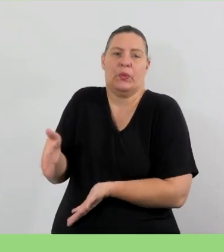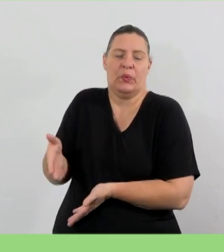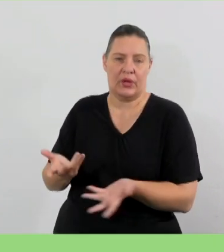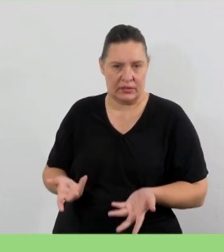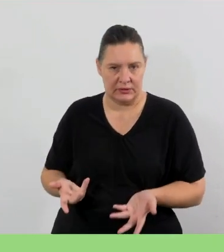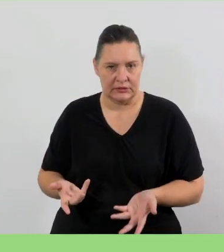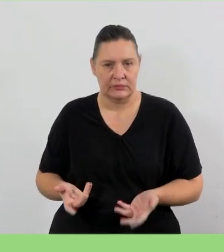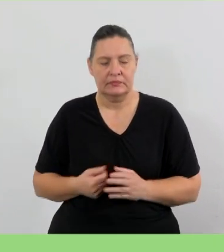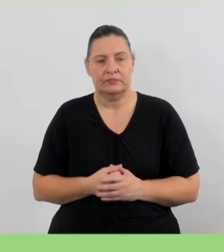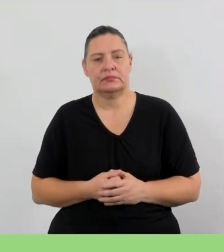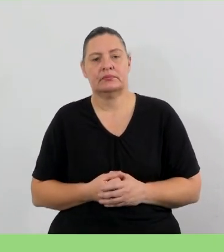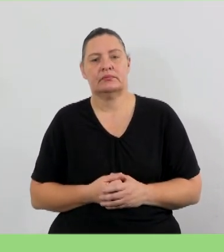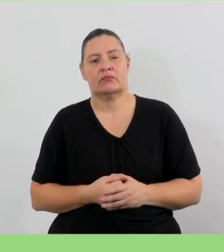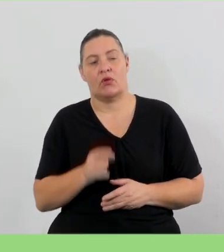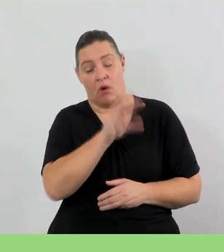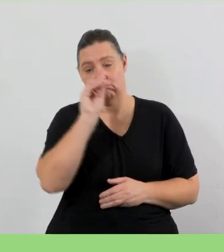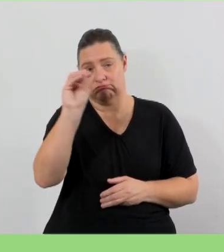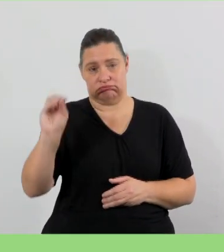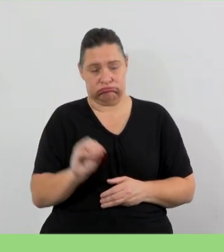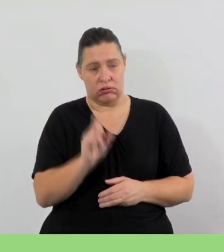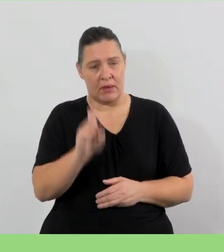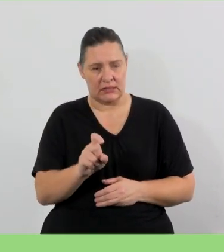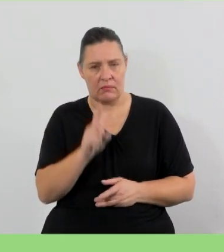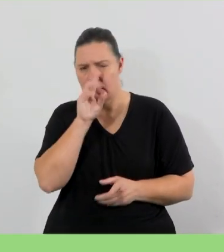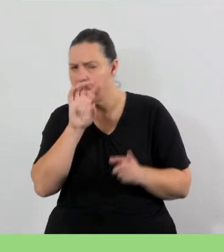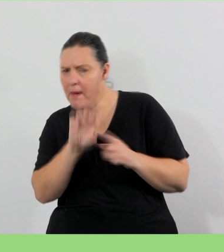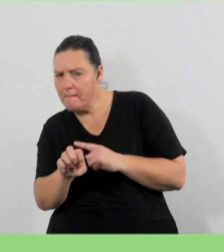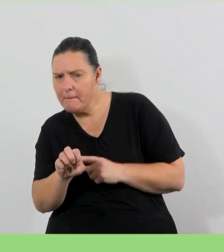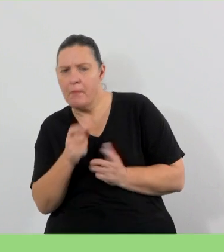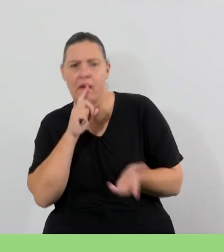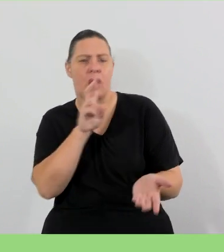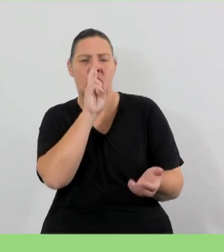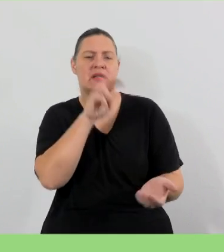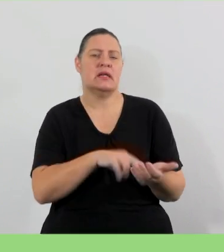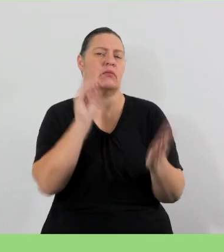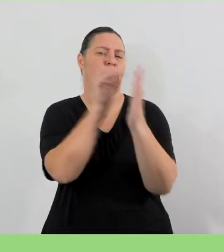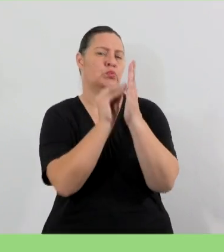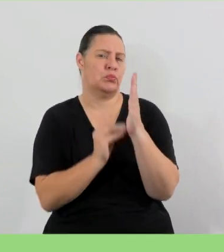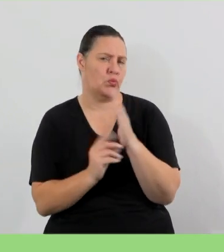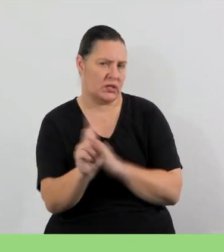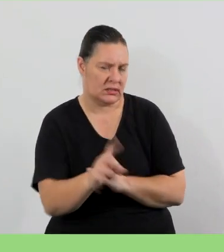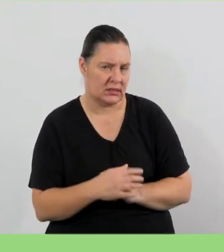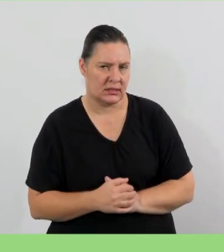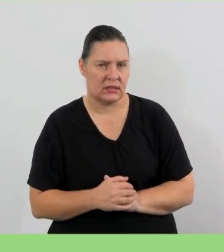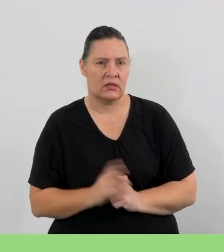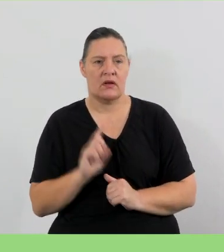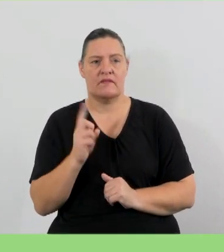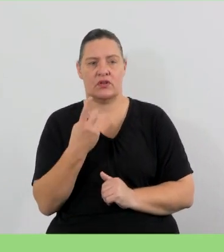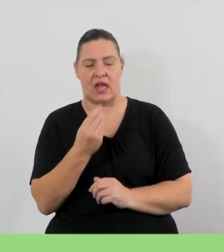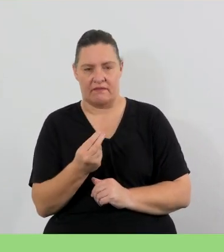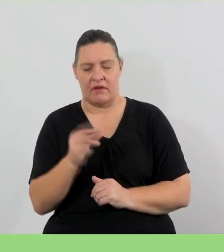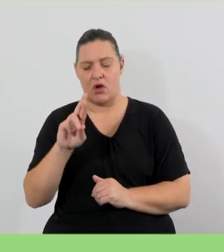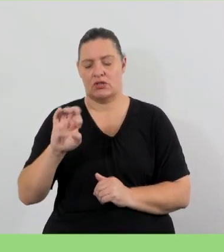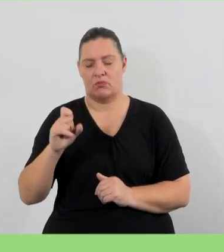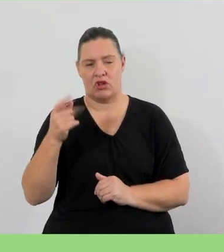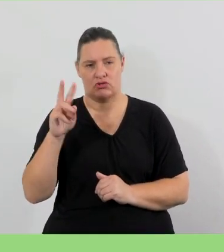have spaces. Now, let us look at the flow chart and try and figure out what is required from us. The first one, we